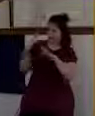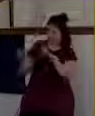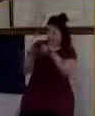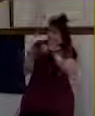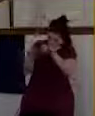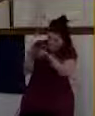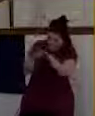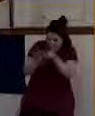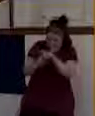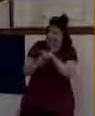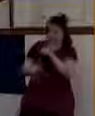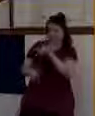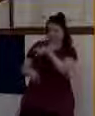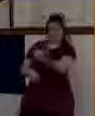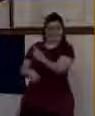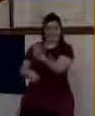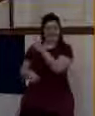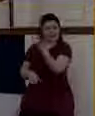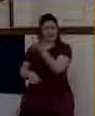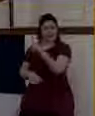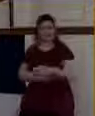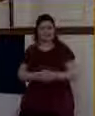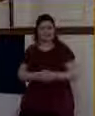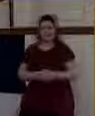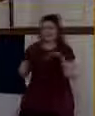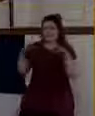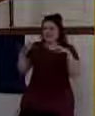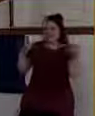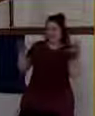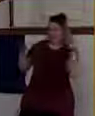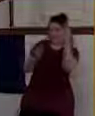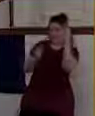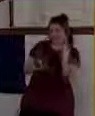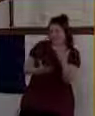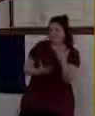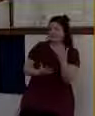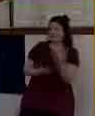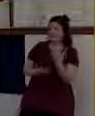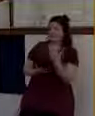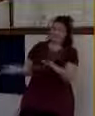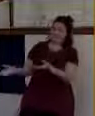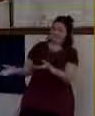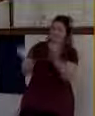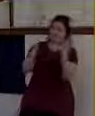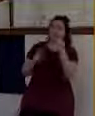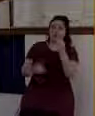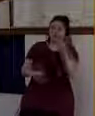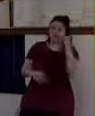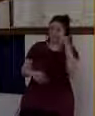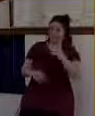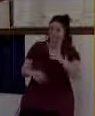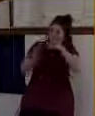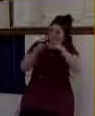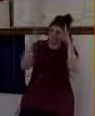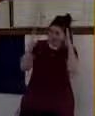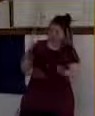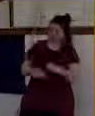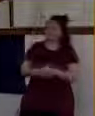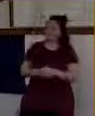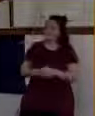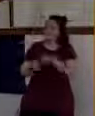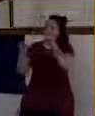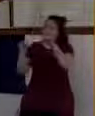around here, bud. And an angel spake unto me by the word of the Lord, saying, bring him back with thee into thine house, that he may